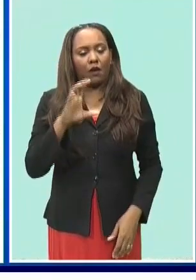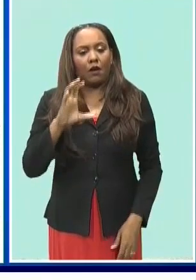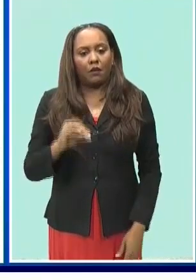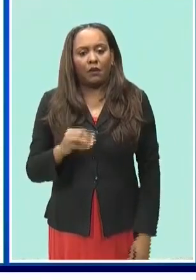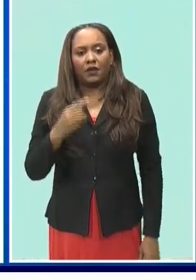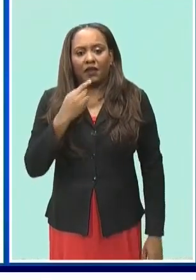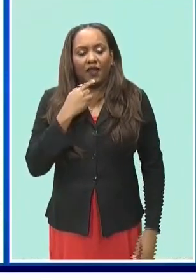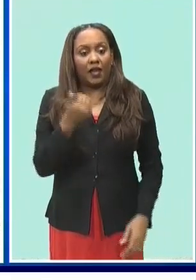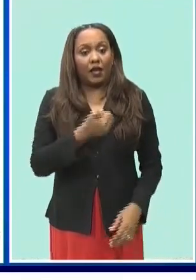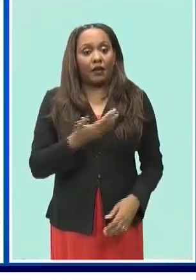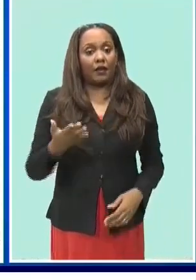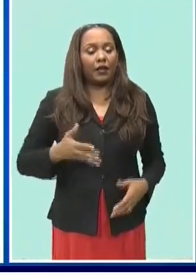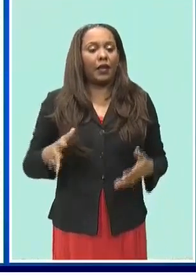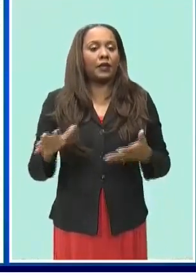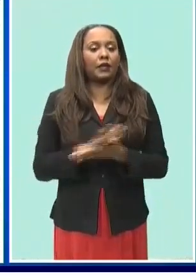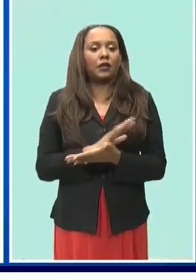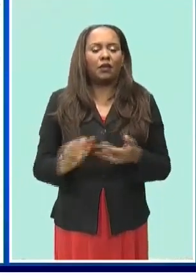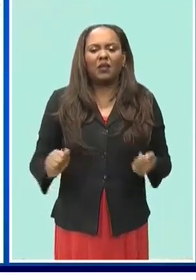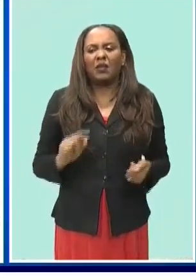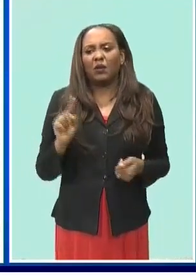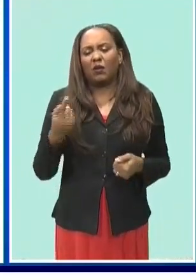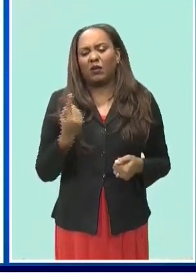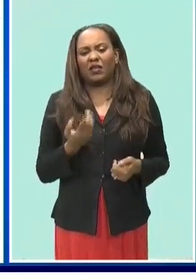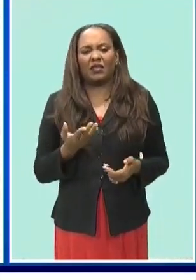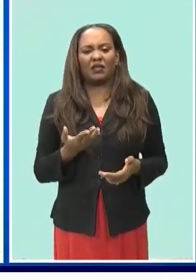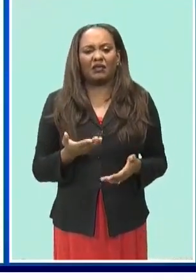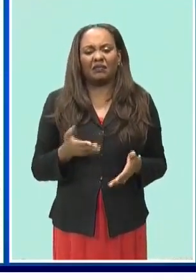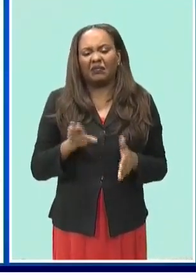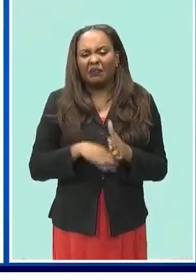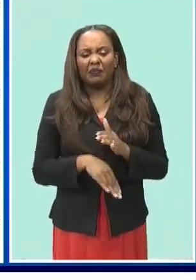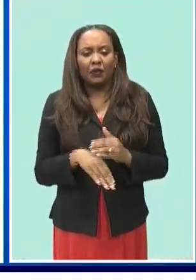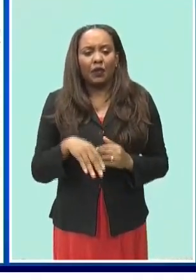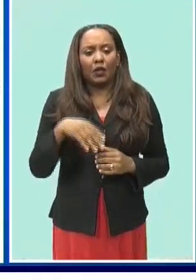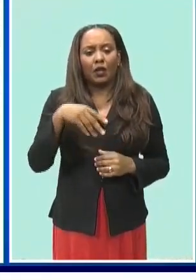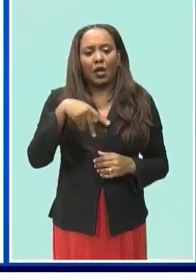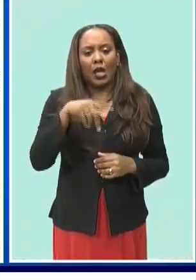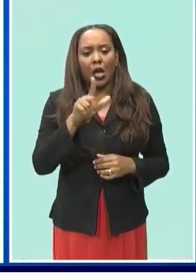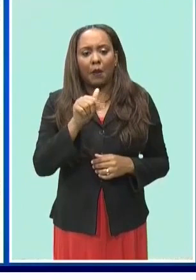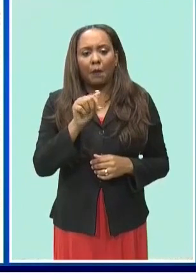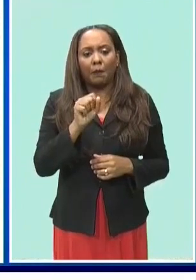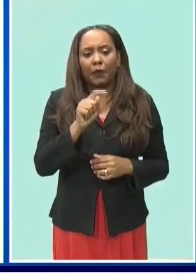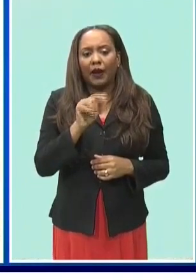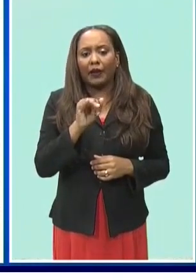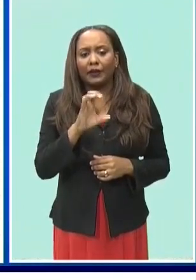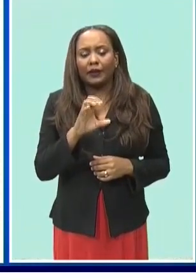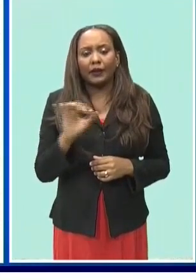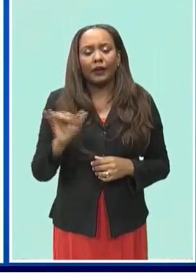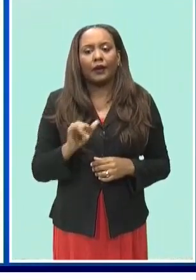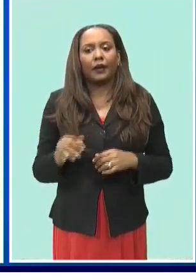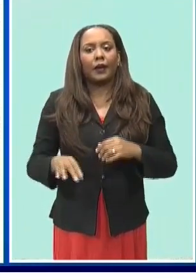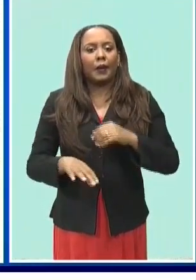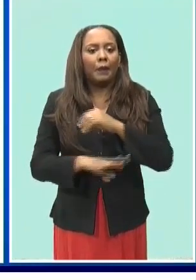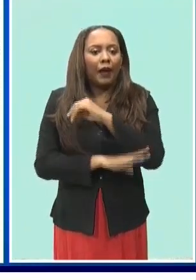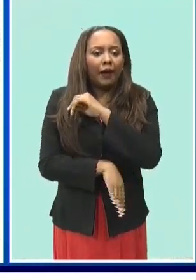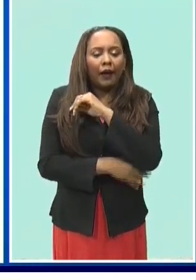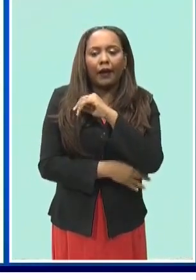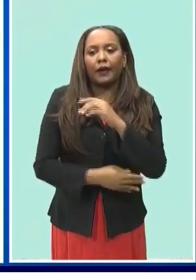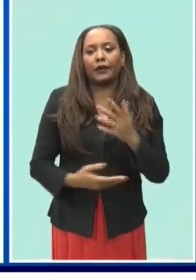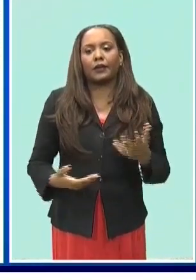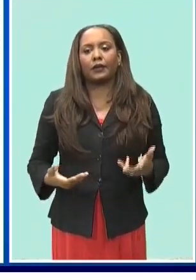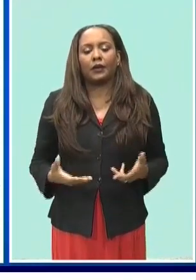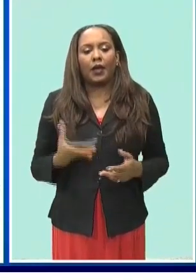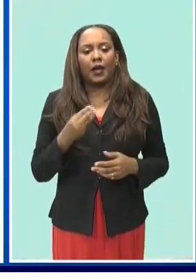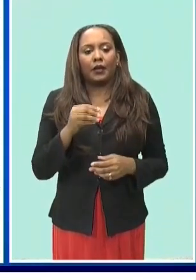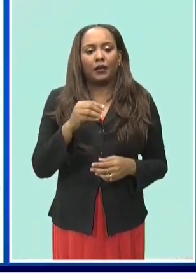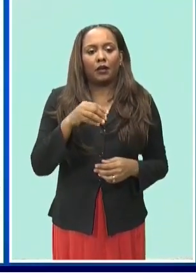destroyed materials were mainly low-end plastics, such as pallet wrap and plastic bags, which were to be shipped overseas to a buyer.